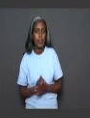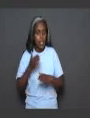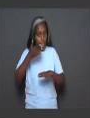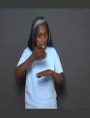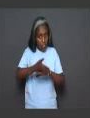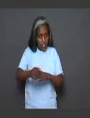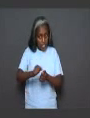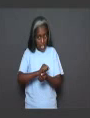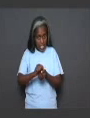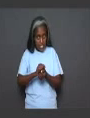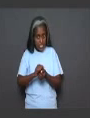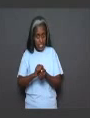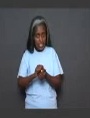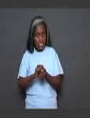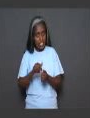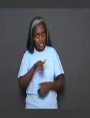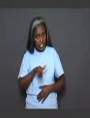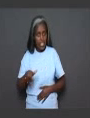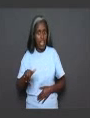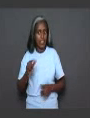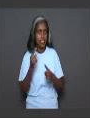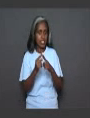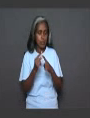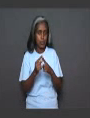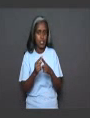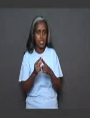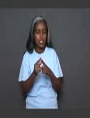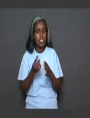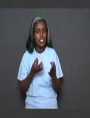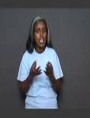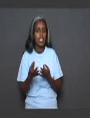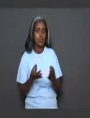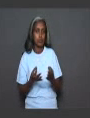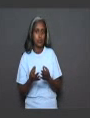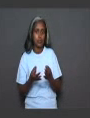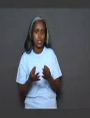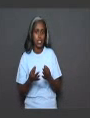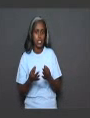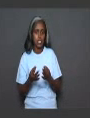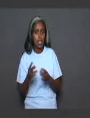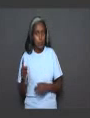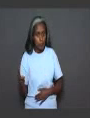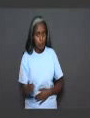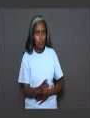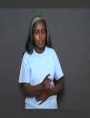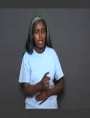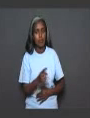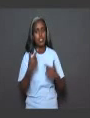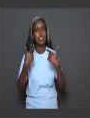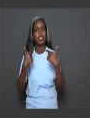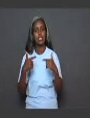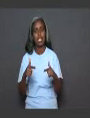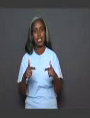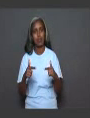After canceling like terms, the expression becomes the